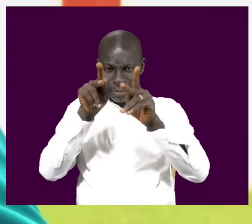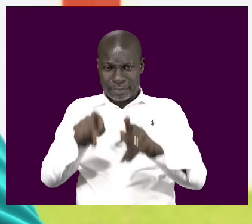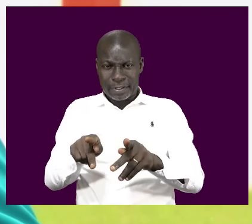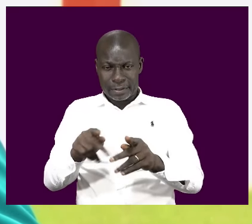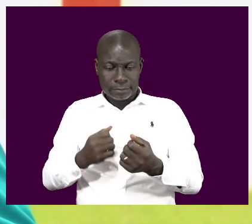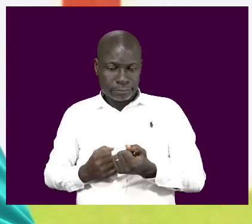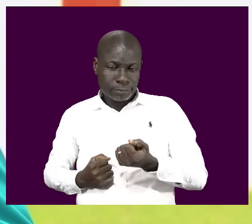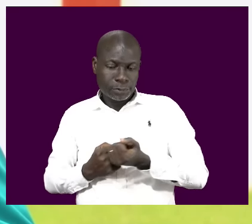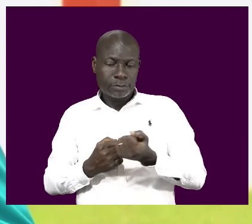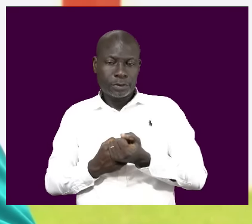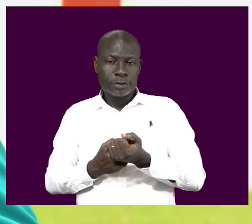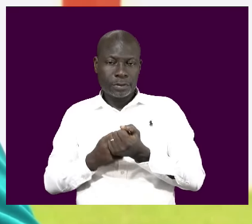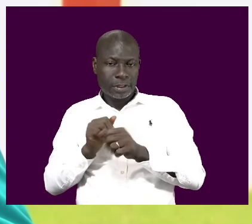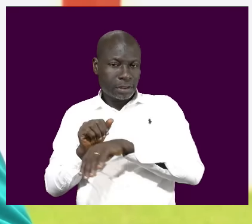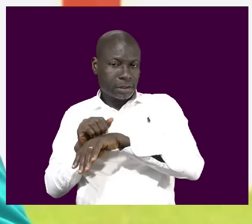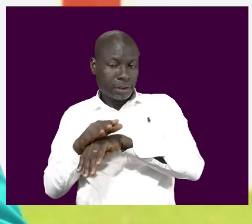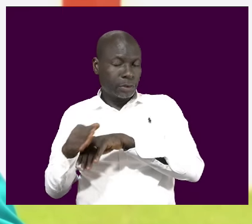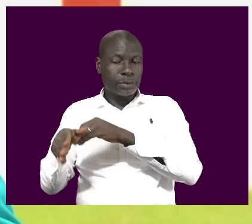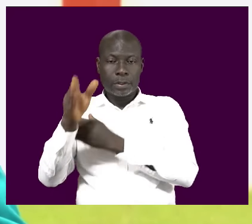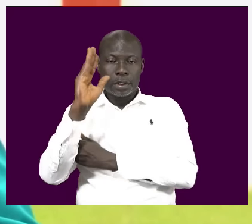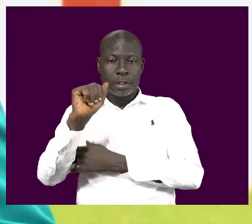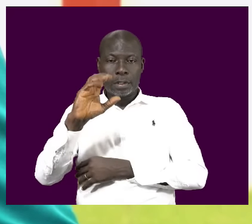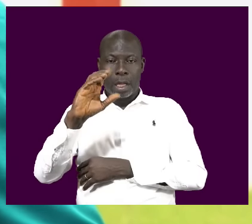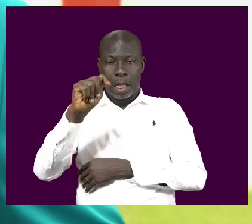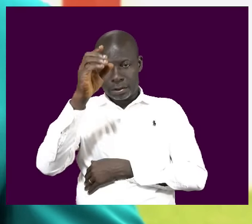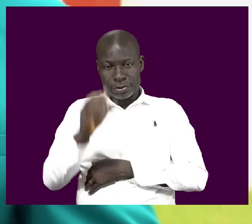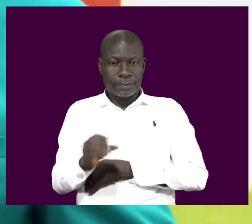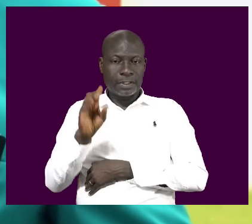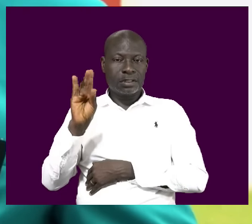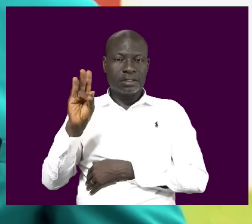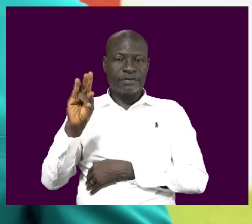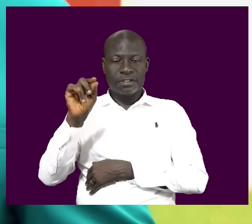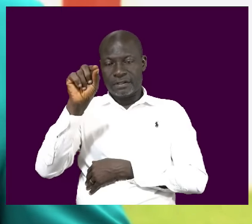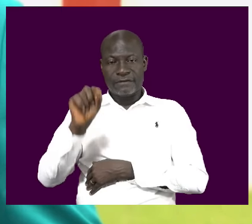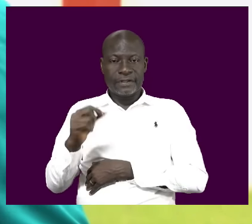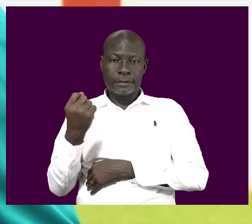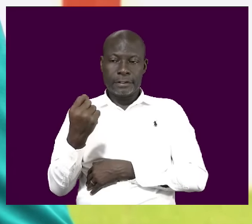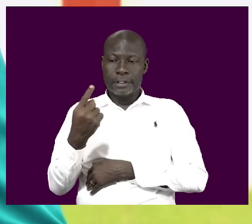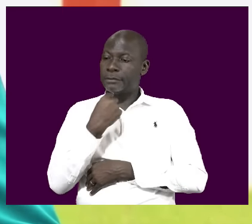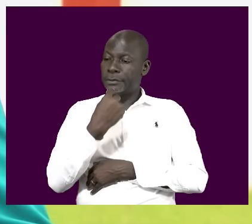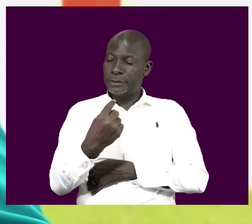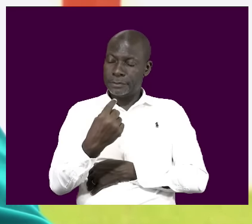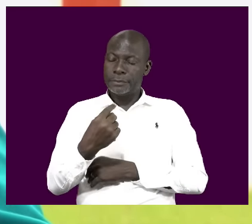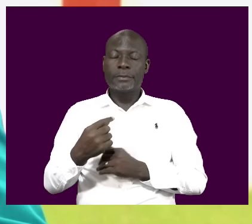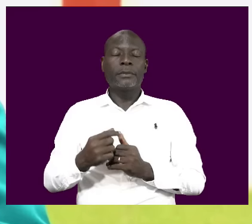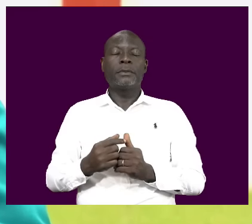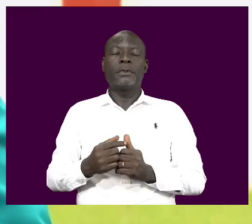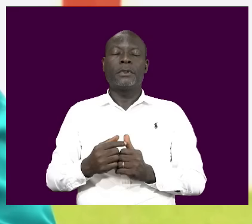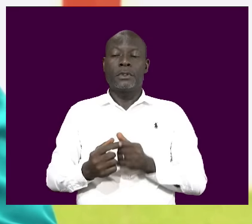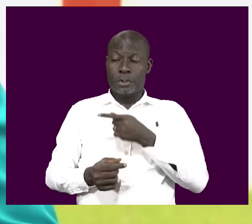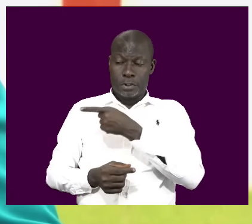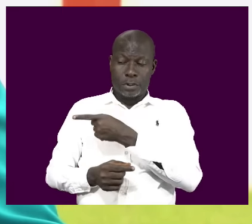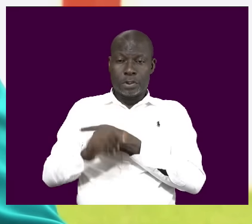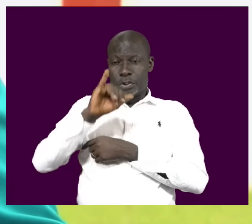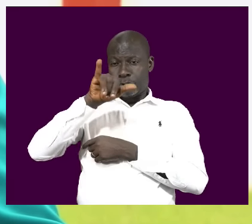ekọ Onyankopon animu Acts chapter 17 verse 11 no or say Judah